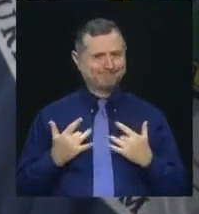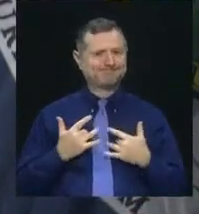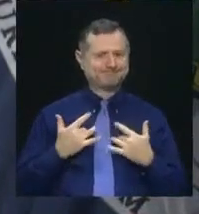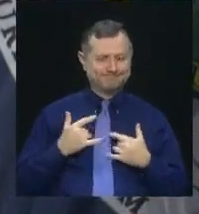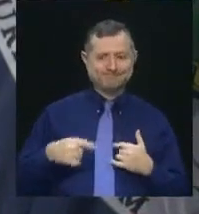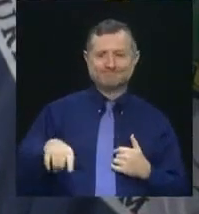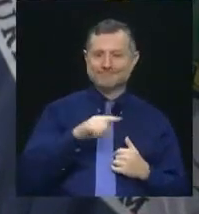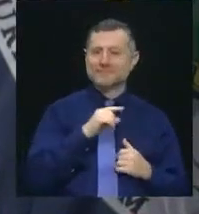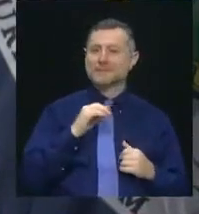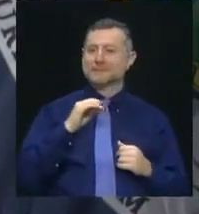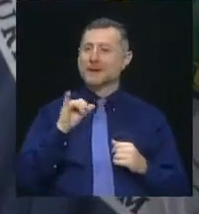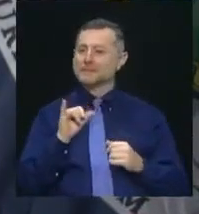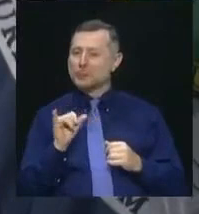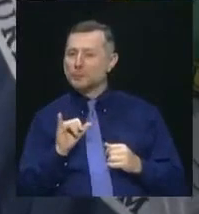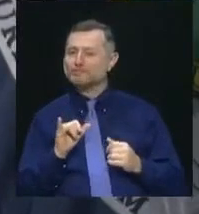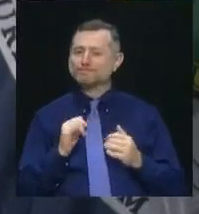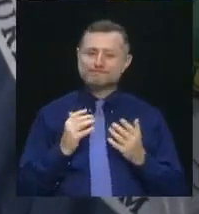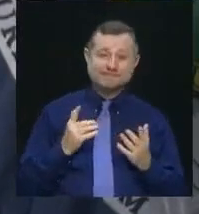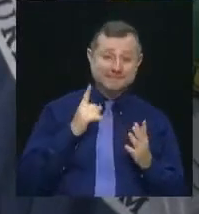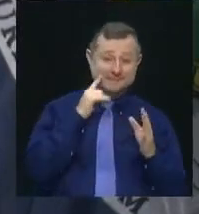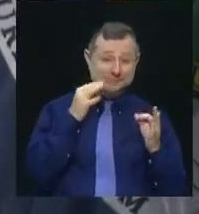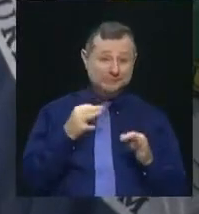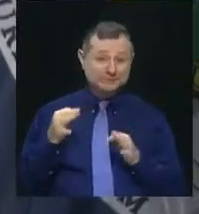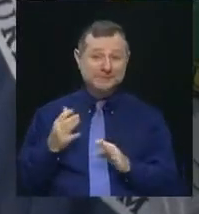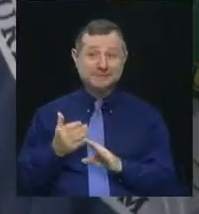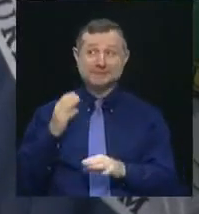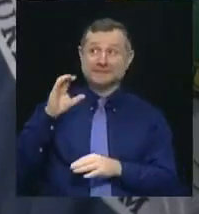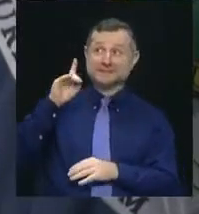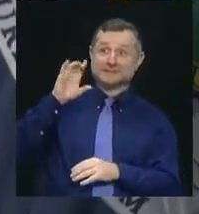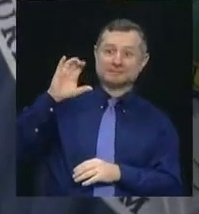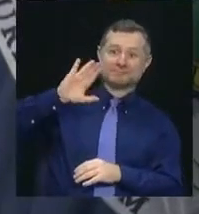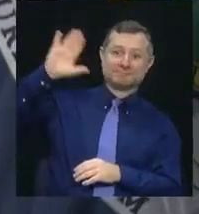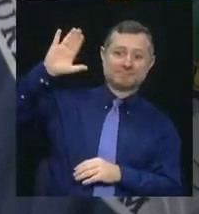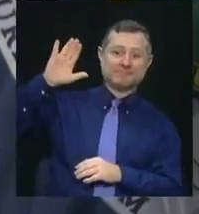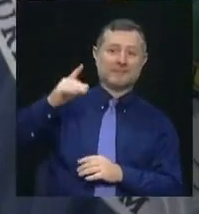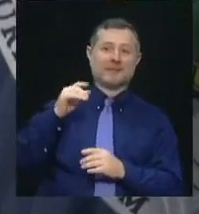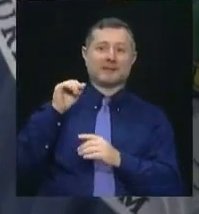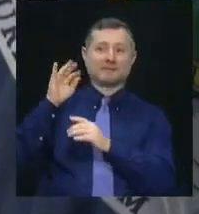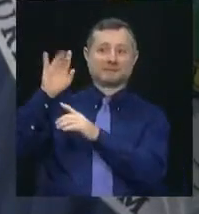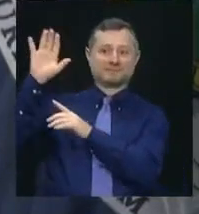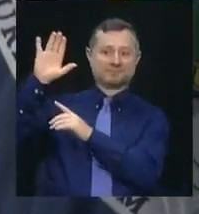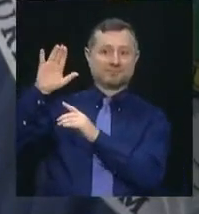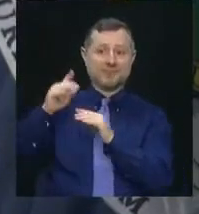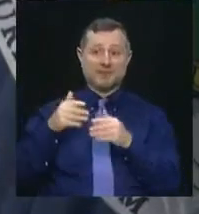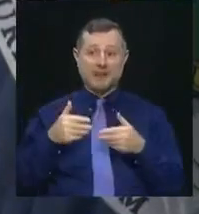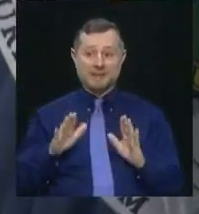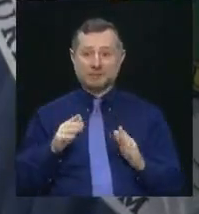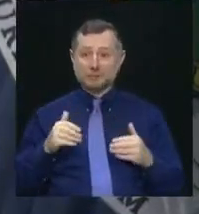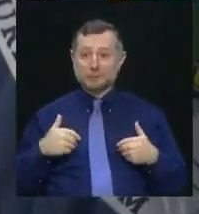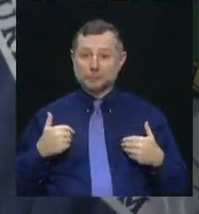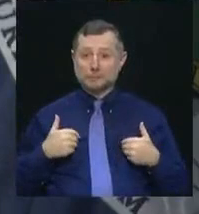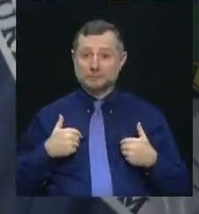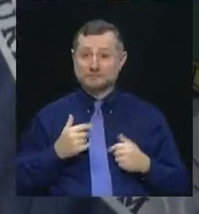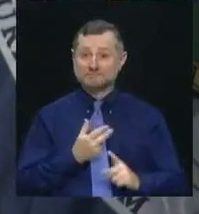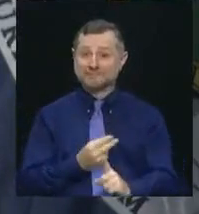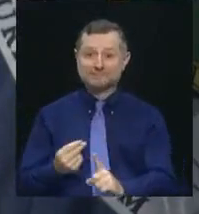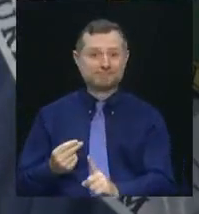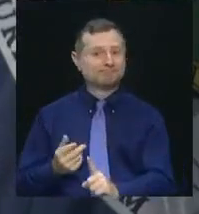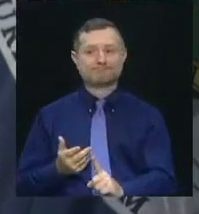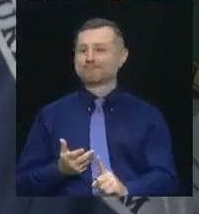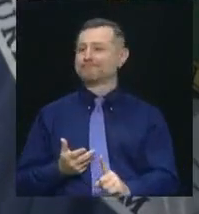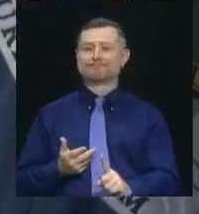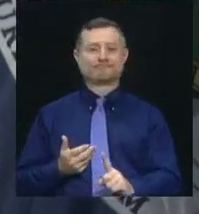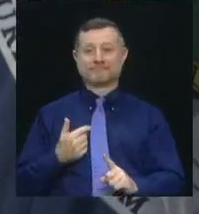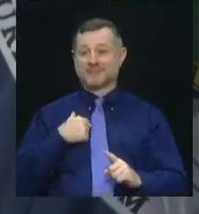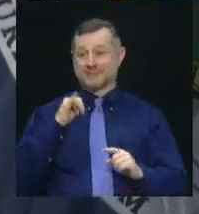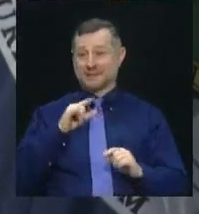any decisions by the CDC or the FDA to allow younger children to be able to be vaccinated. So I think the answer is very simple.